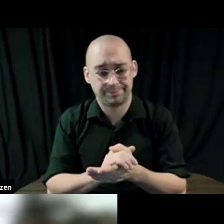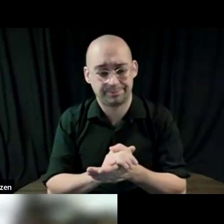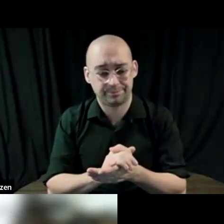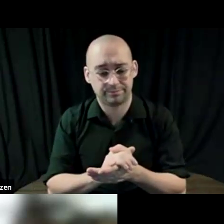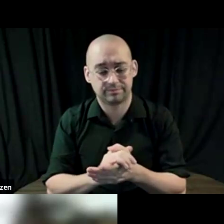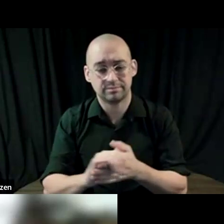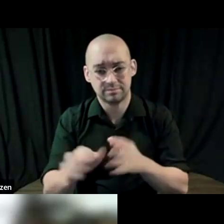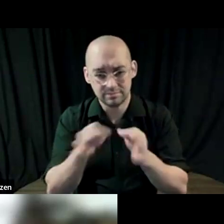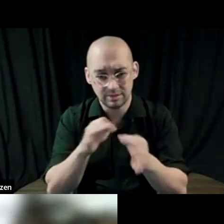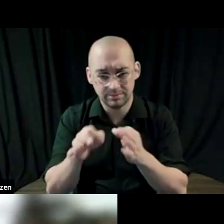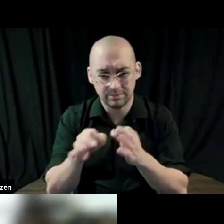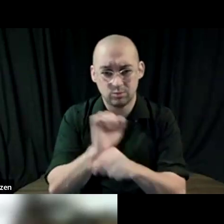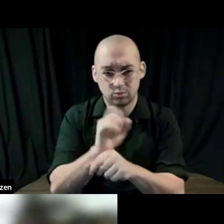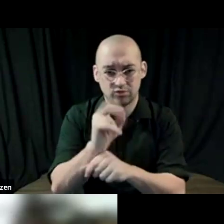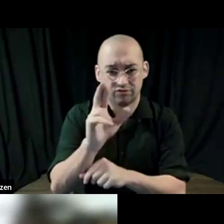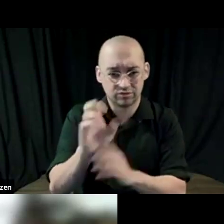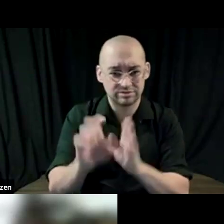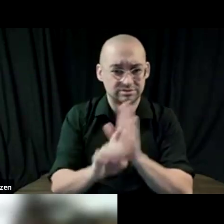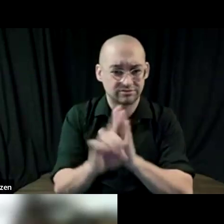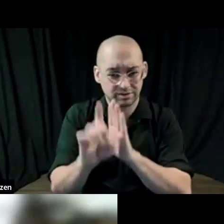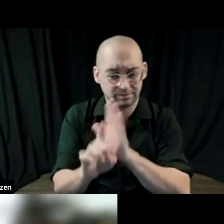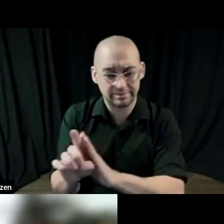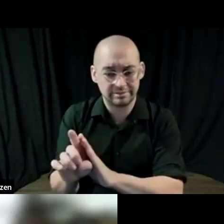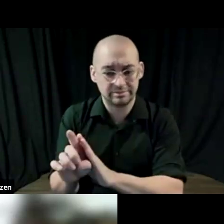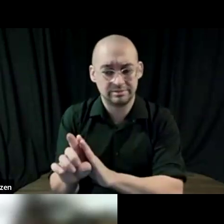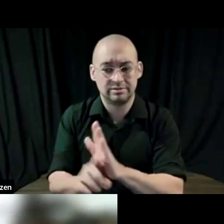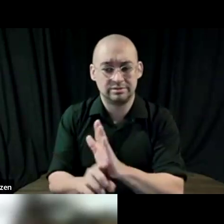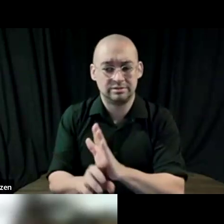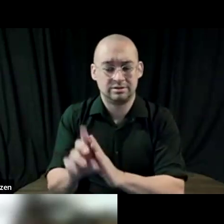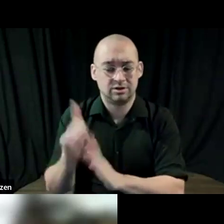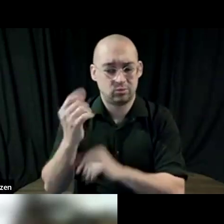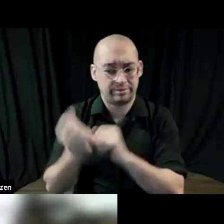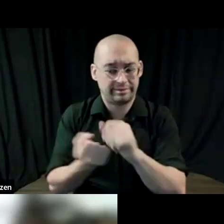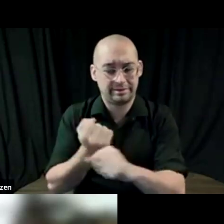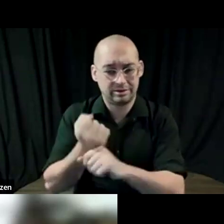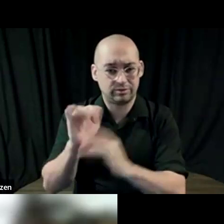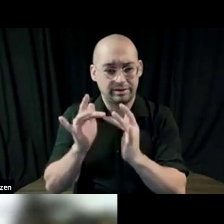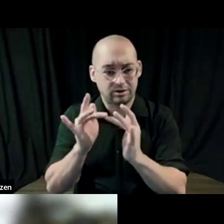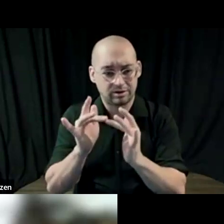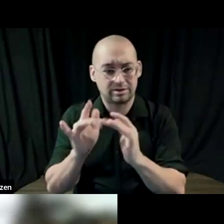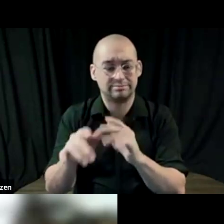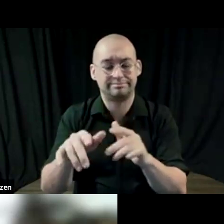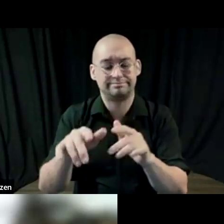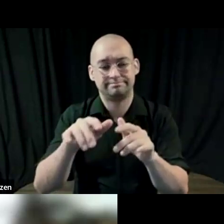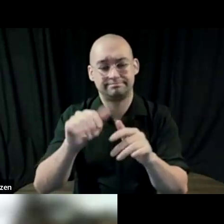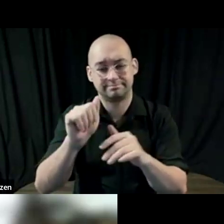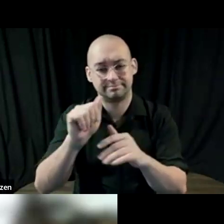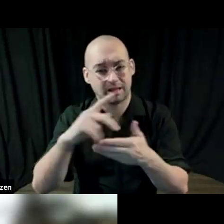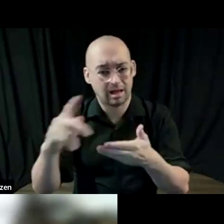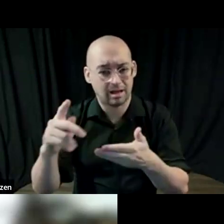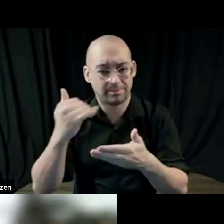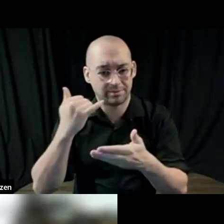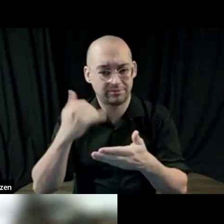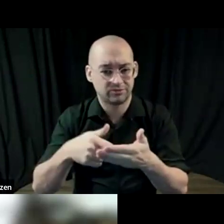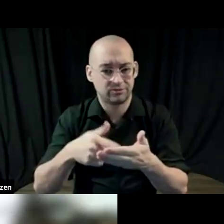workforce development hub, the annual online and mobile friendly digital equity